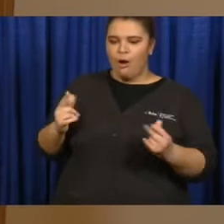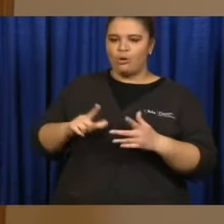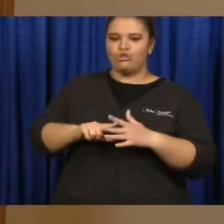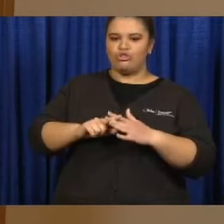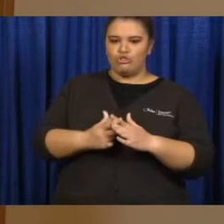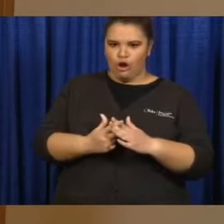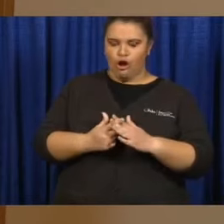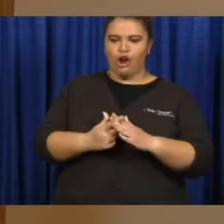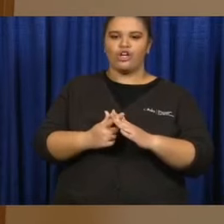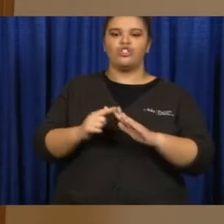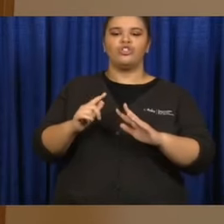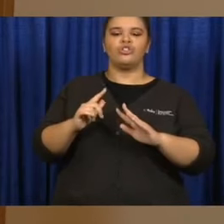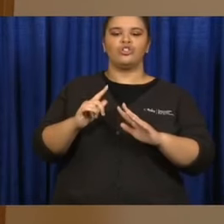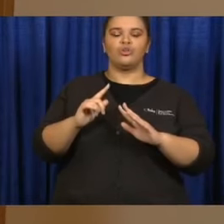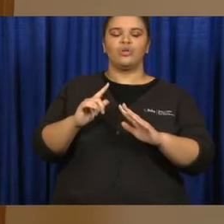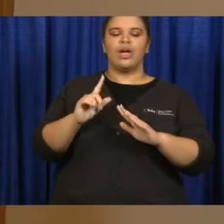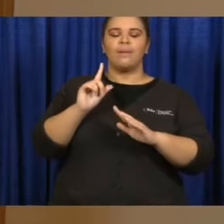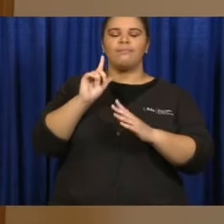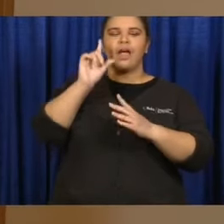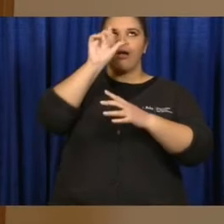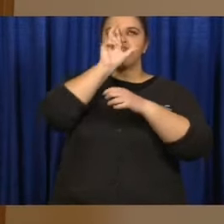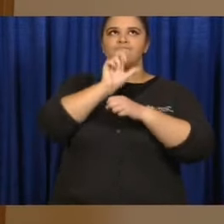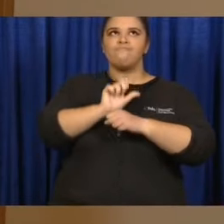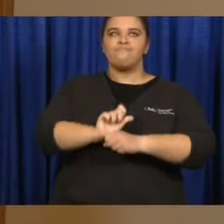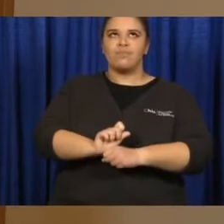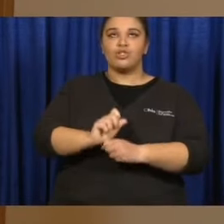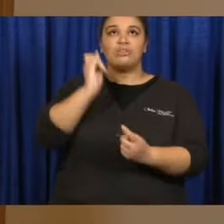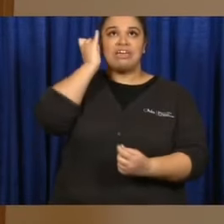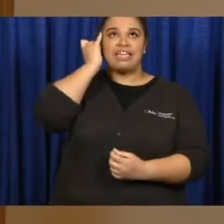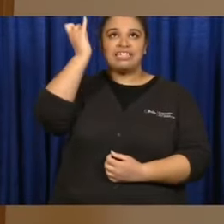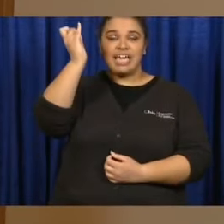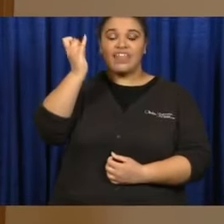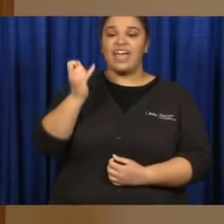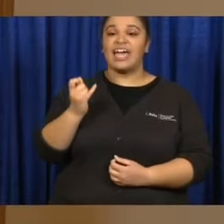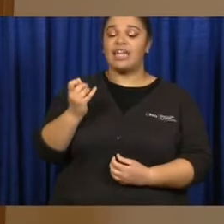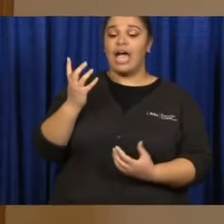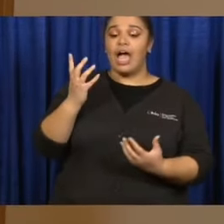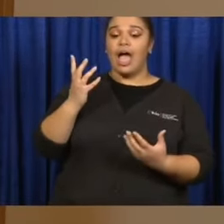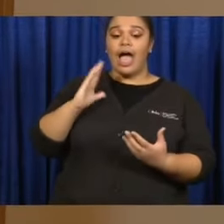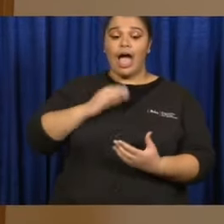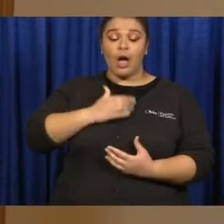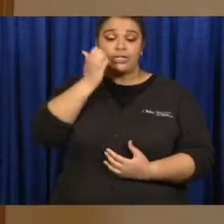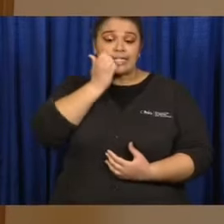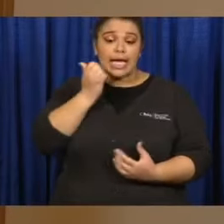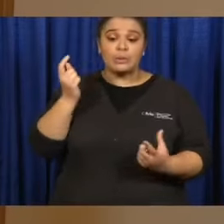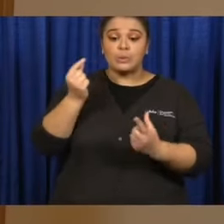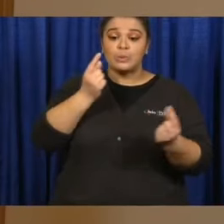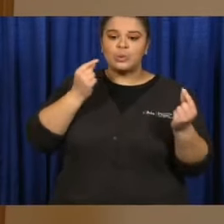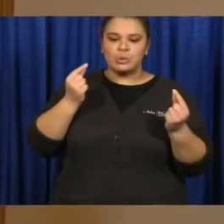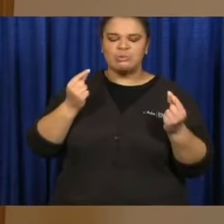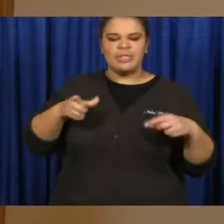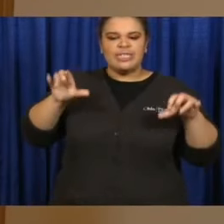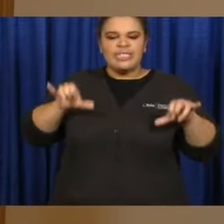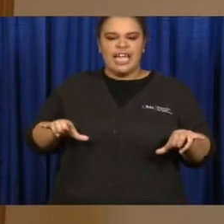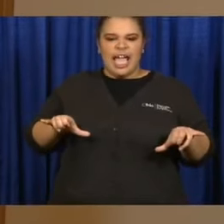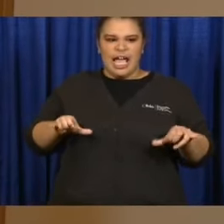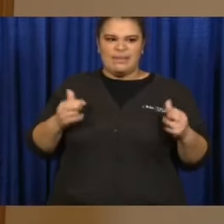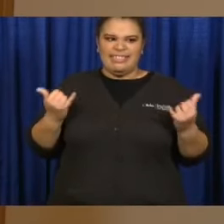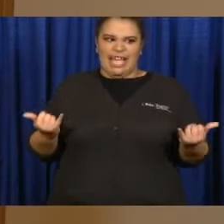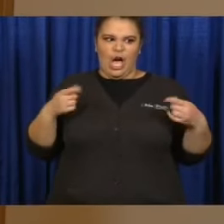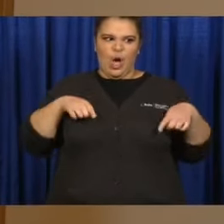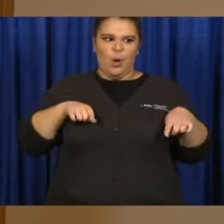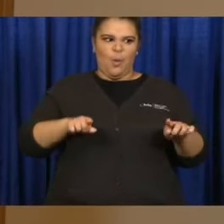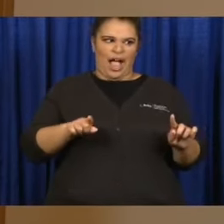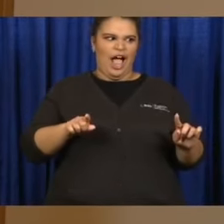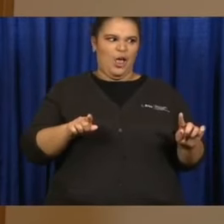going down the curve as now when we're going up? And you said that we'll be looking for some of those signs that we are improving. What signs exactly